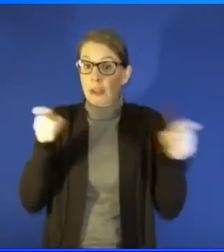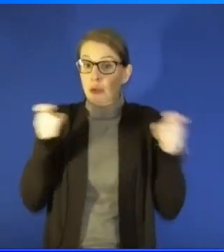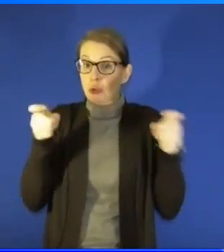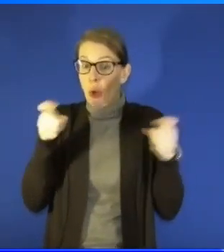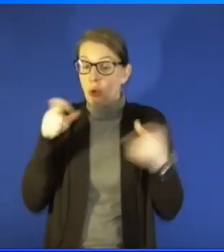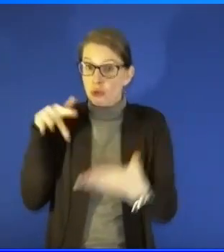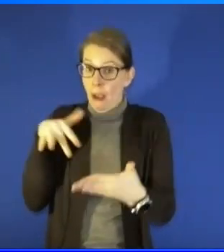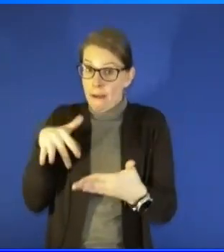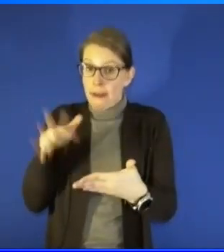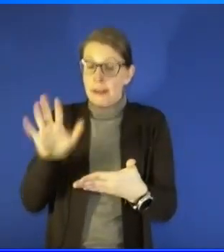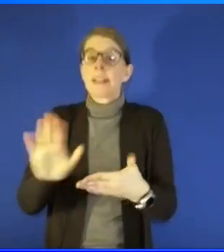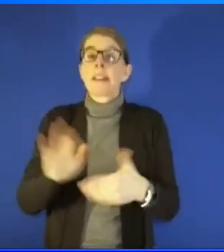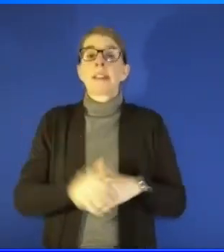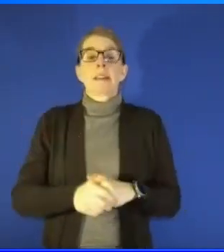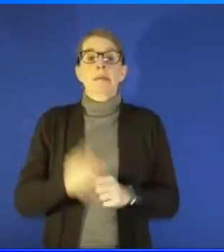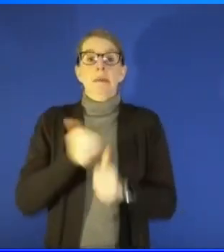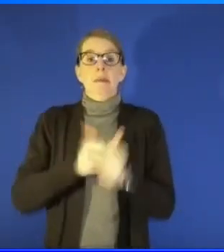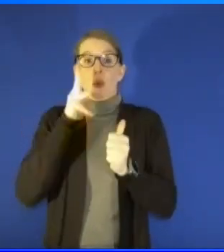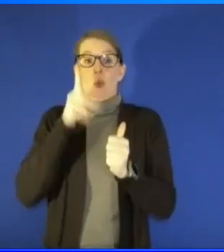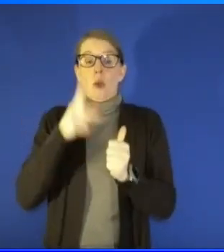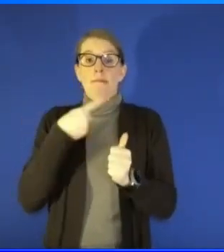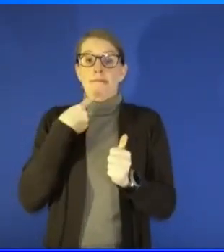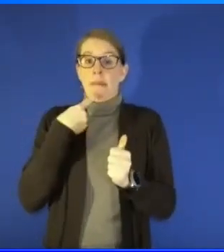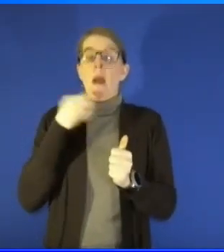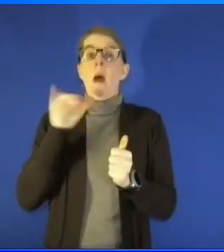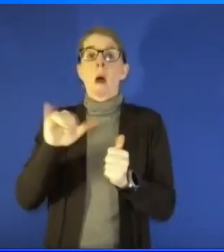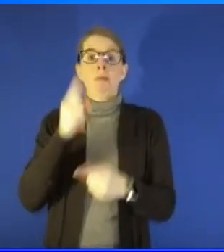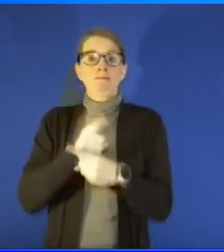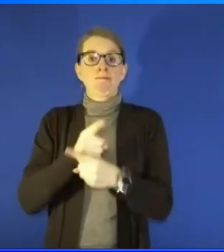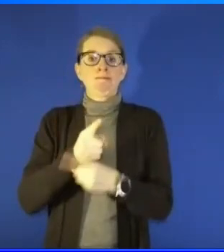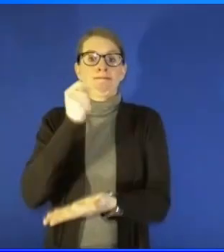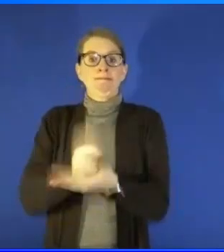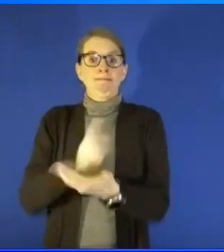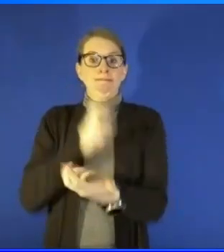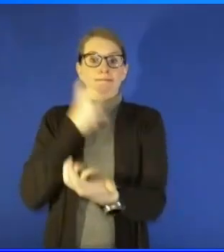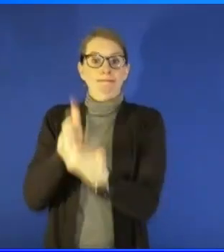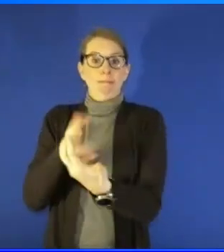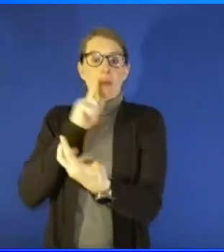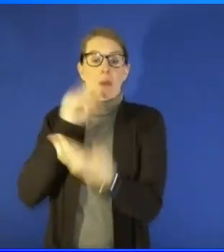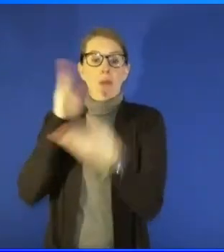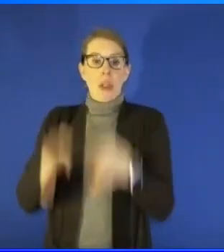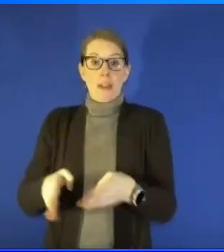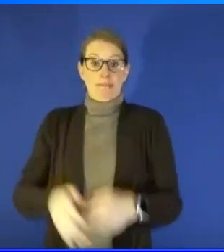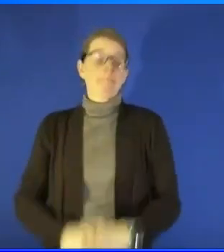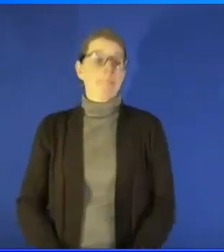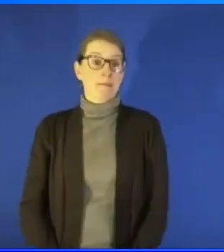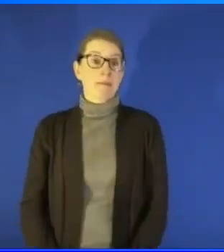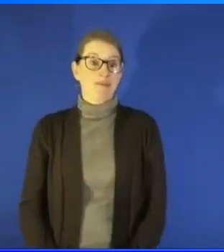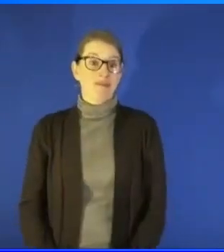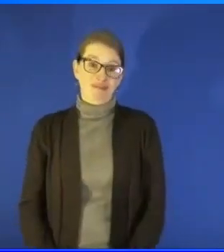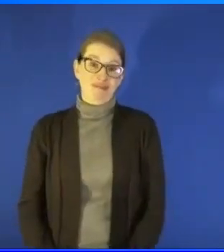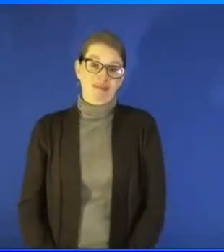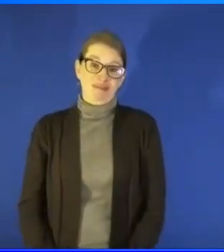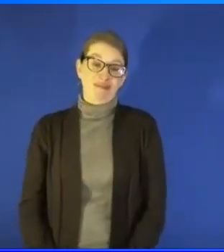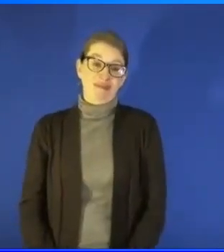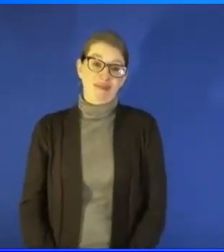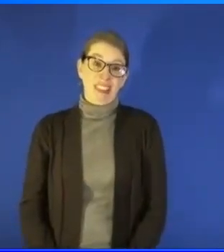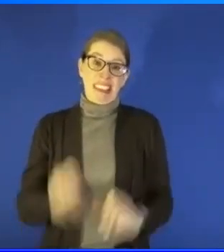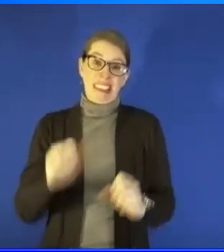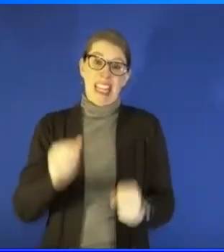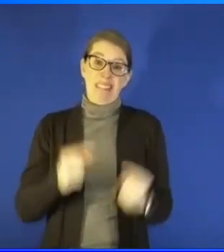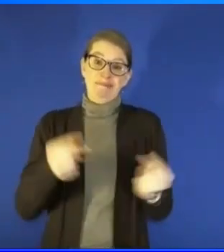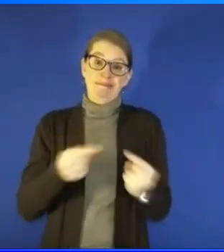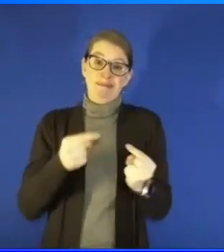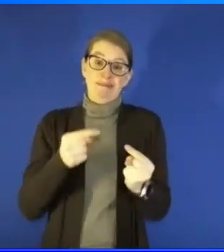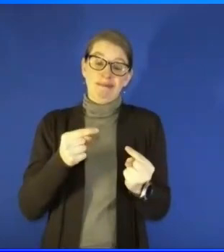have everybody saying, "Oh, this is the right treatment," and that's a lot of times misleading and can be harmful if you take